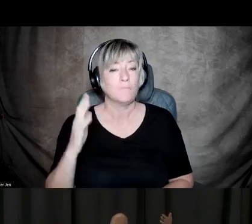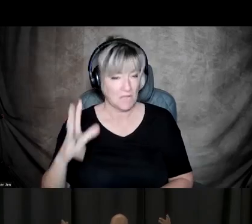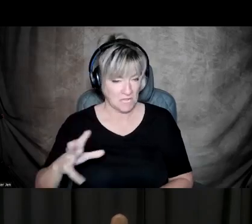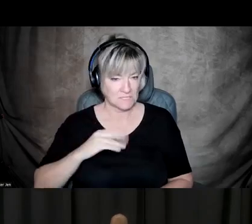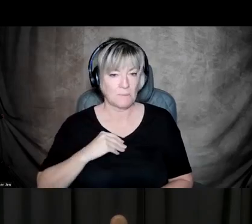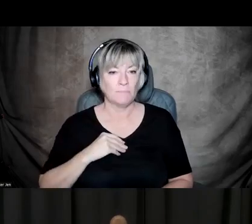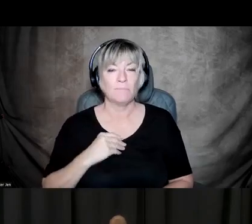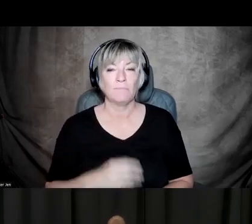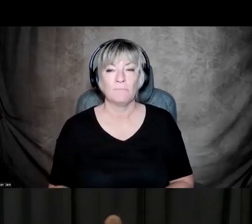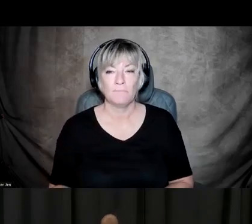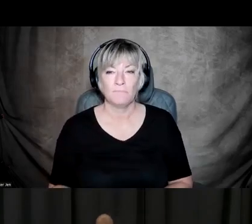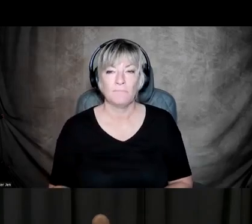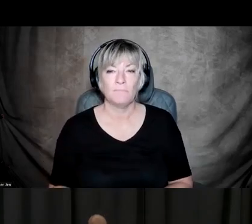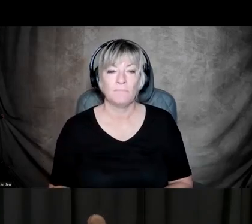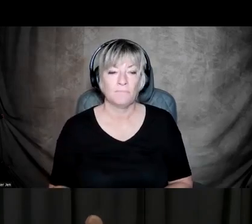that.